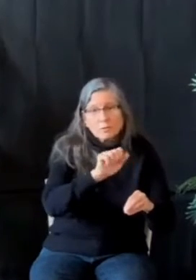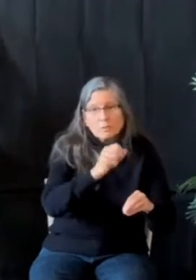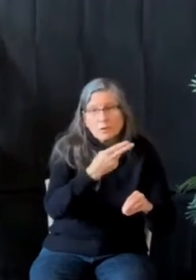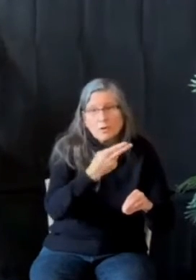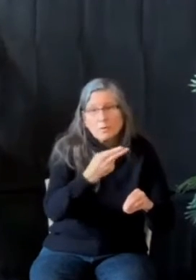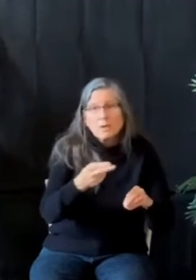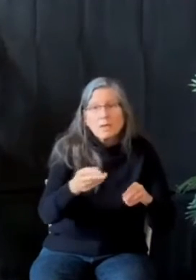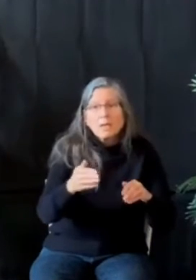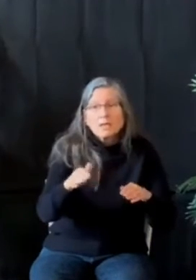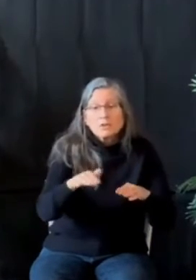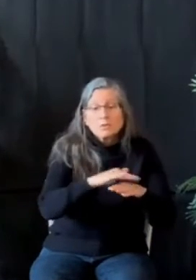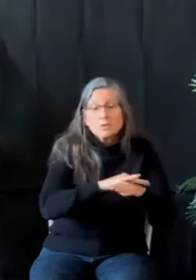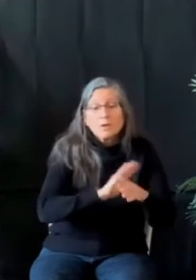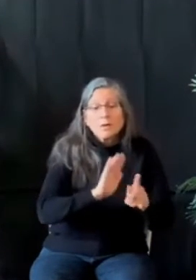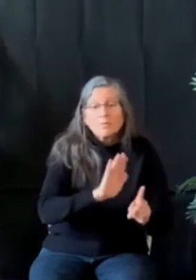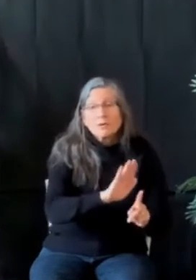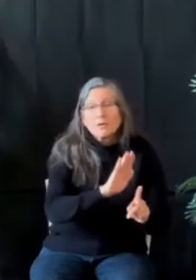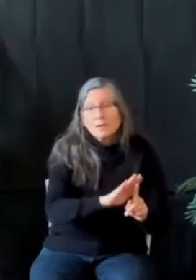shame.